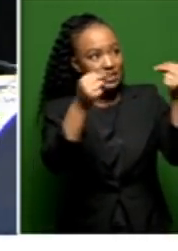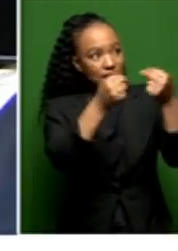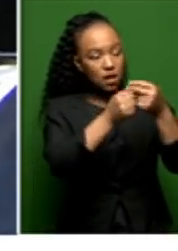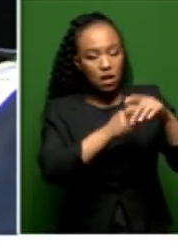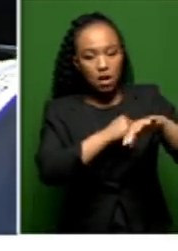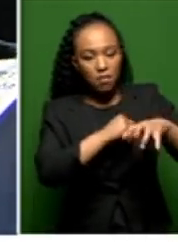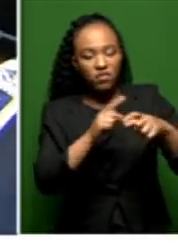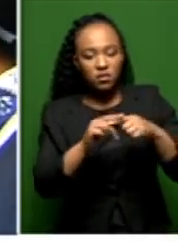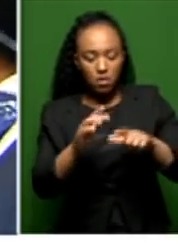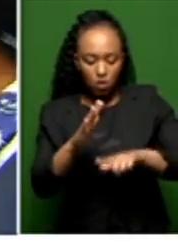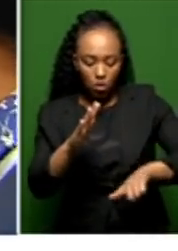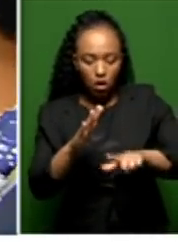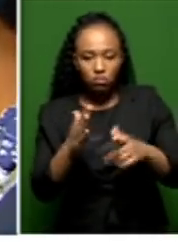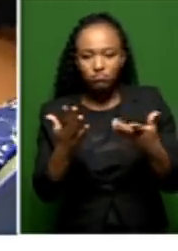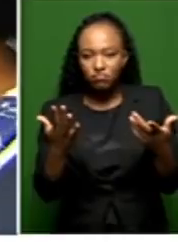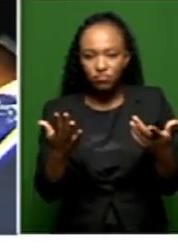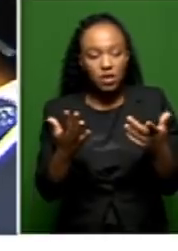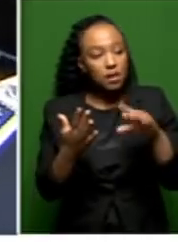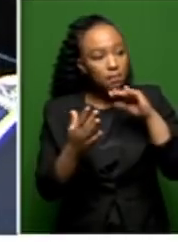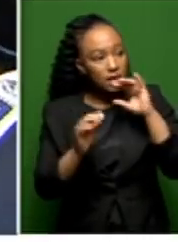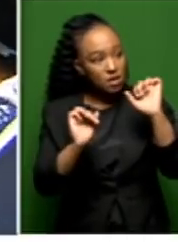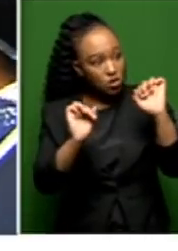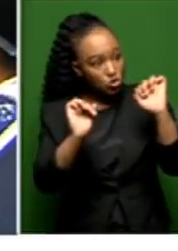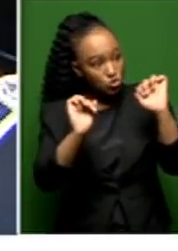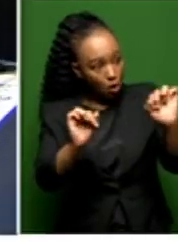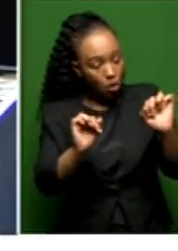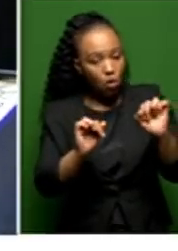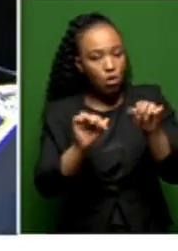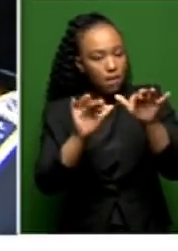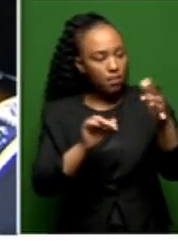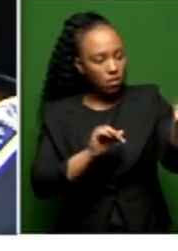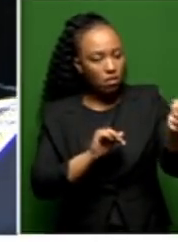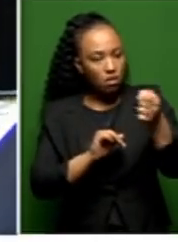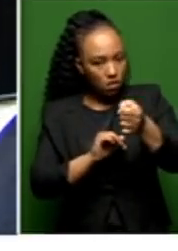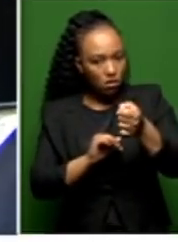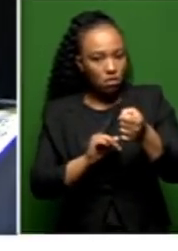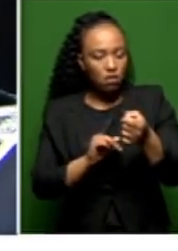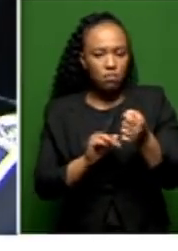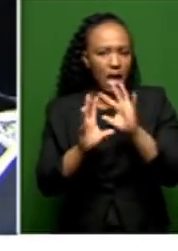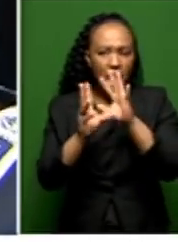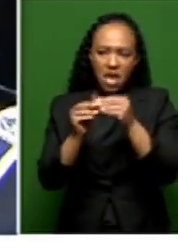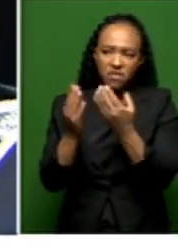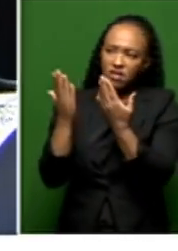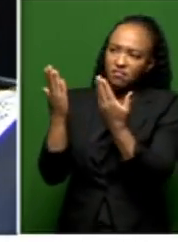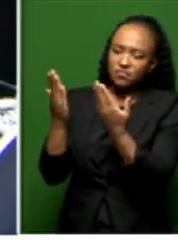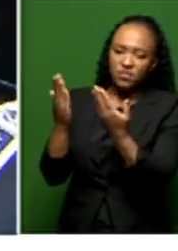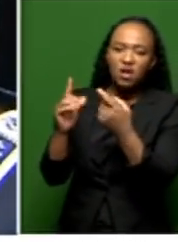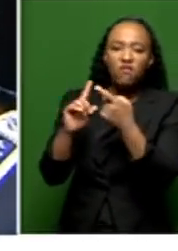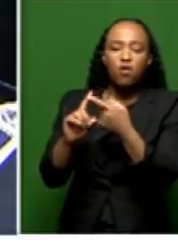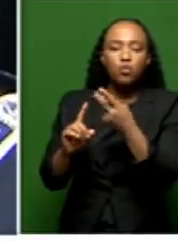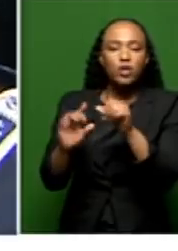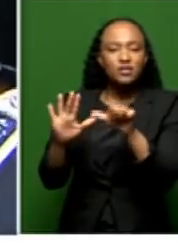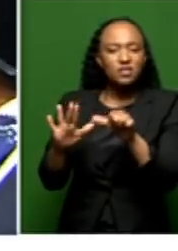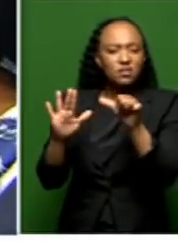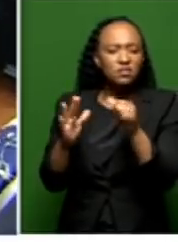even at local level. Therefore, it's your own deployees, and the writing was on the wall since 2016.